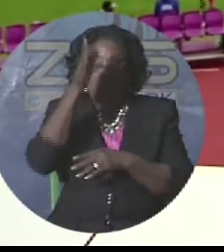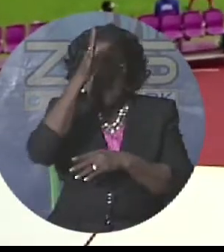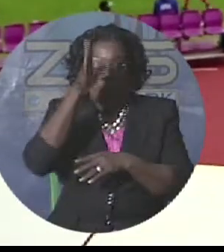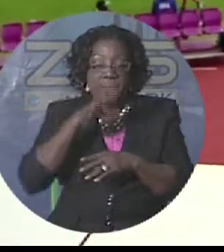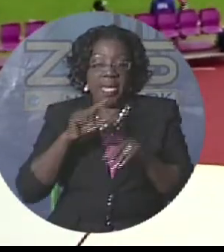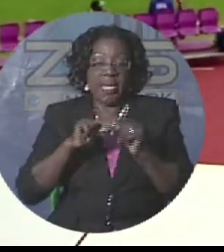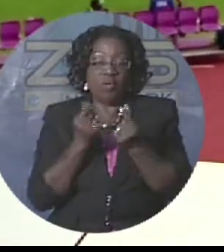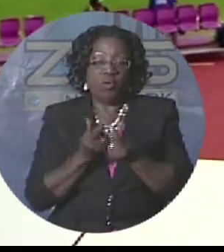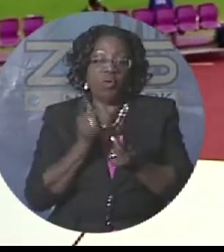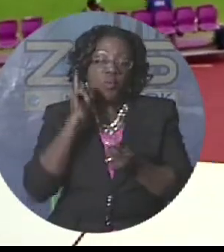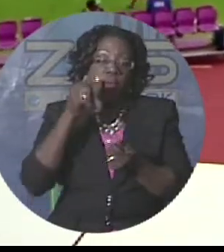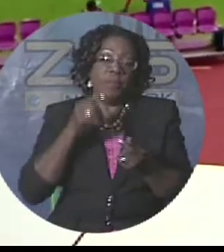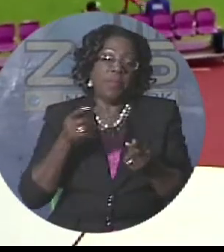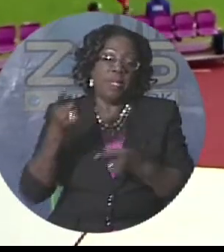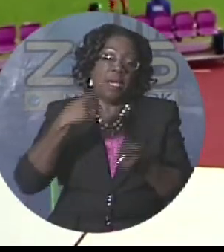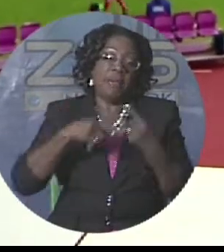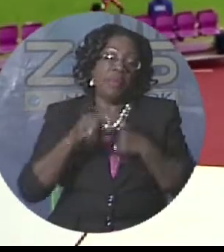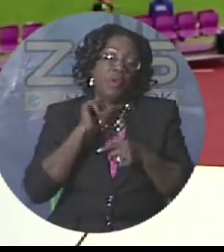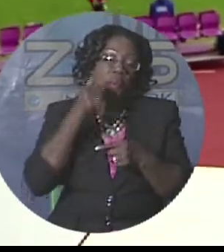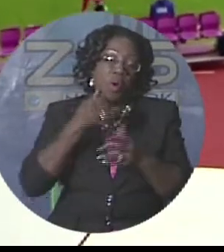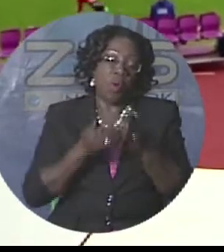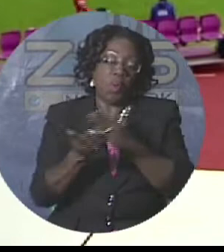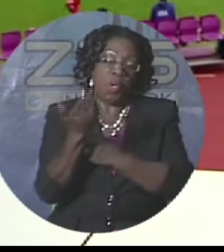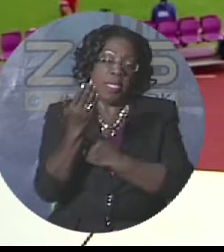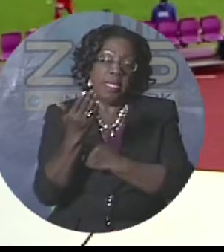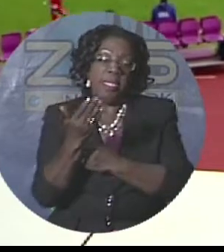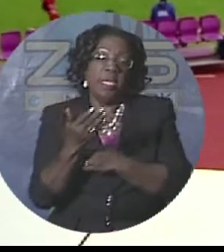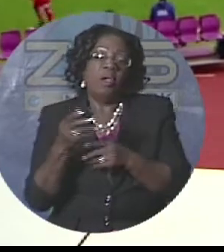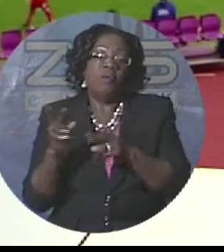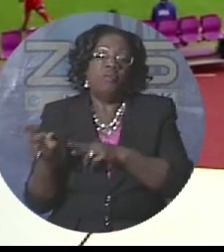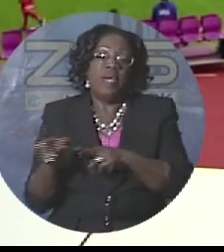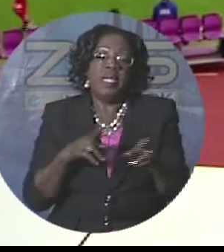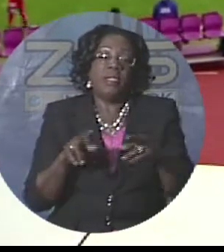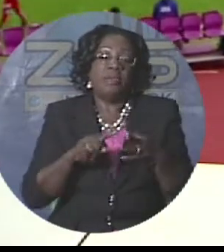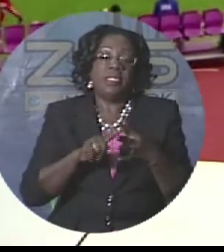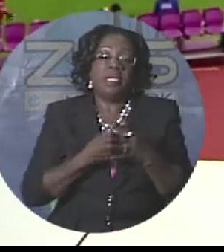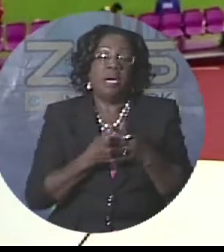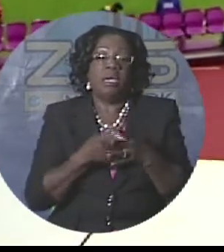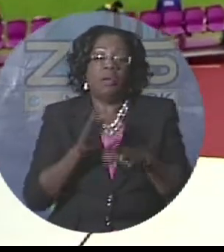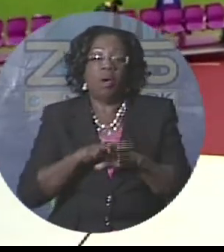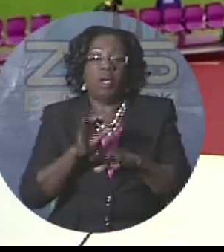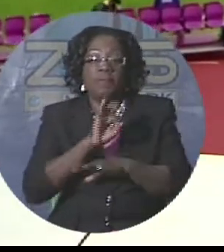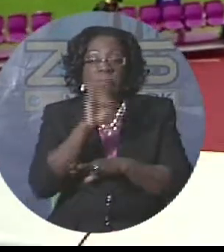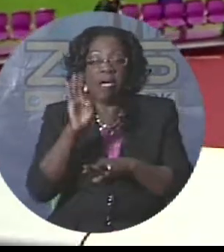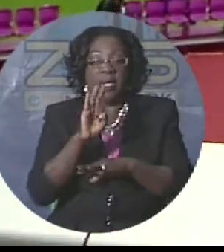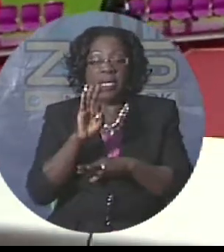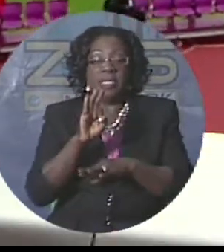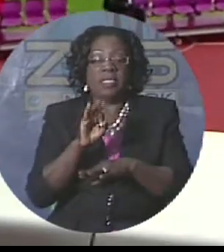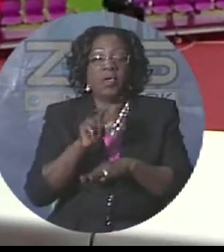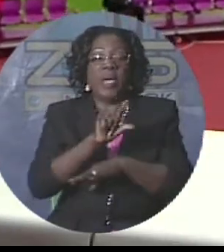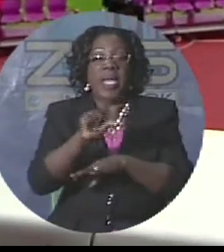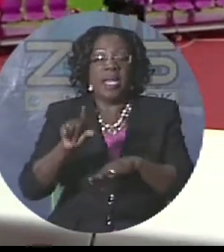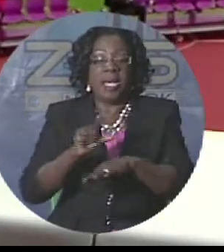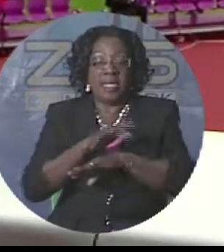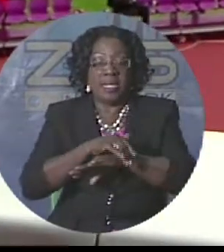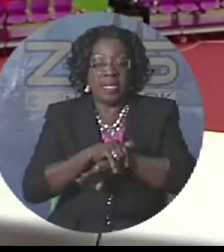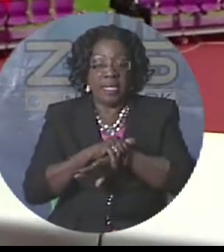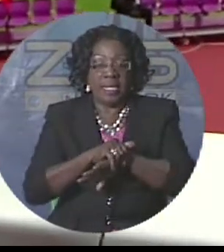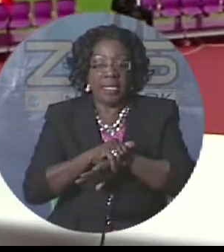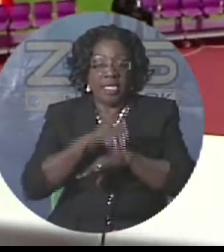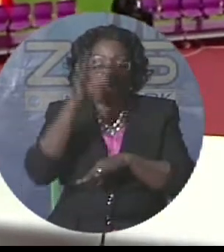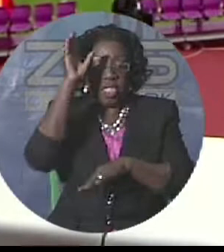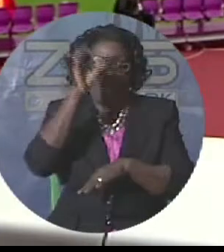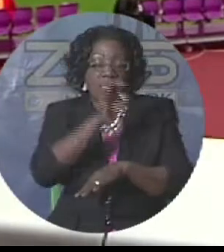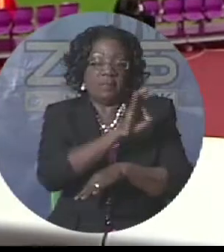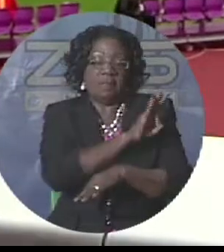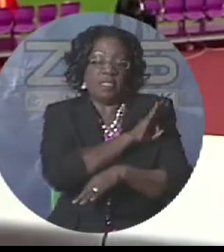morning. They should be here in time for competition on Friday. On behalf of my cameraman, Robert Johnson, here in London, England, thanks to Island Luck and ZNS Network